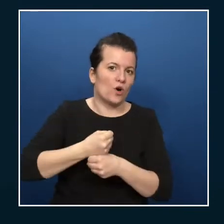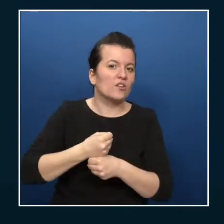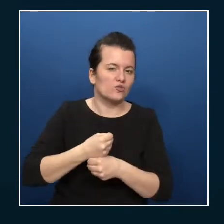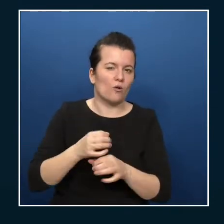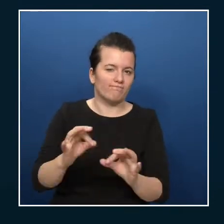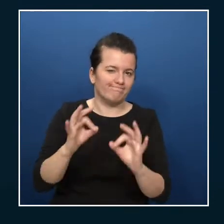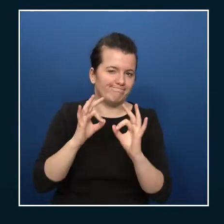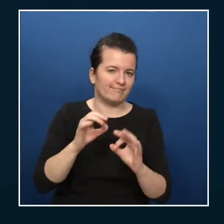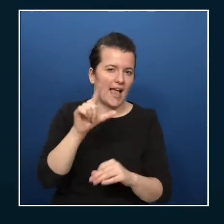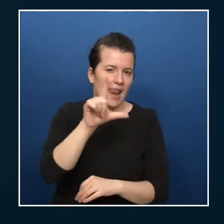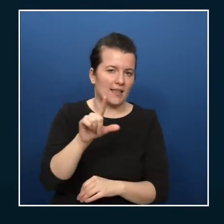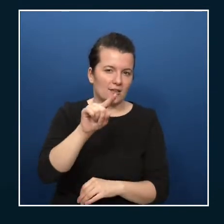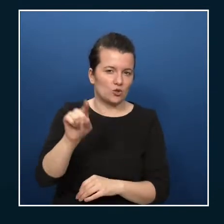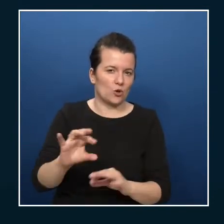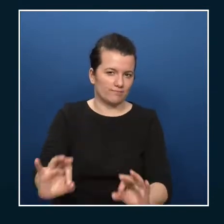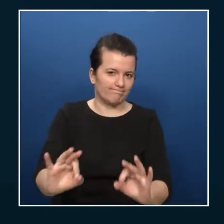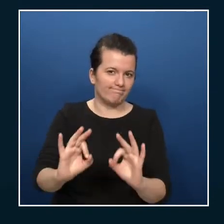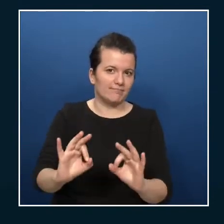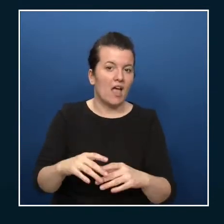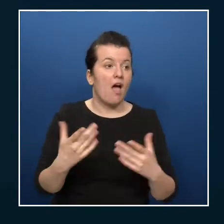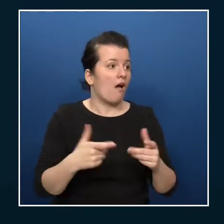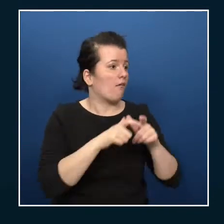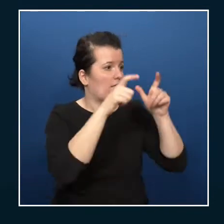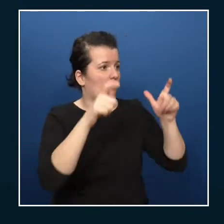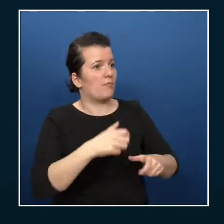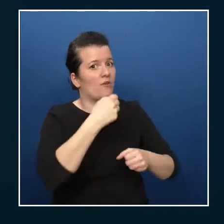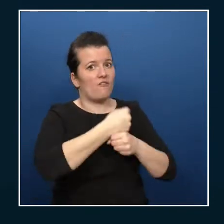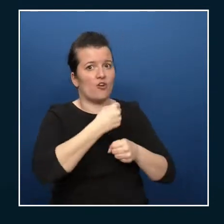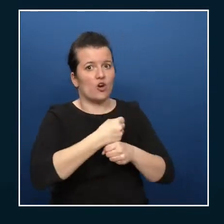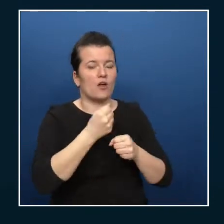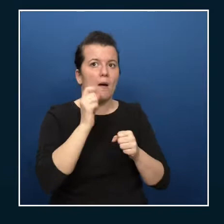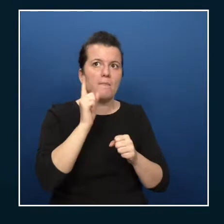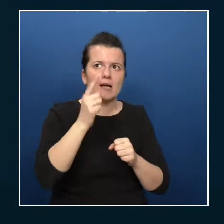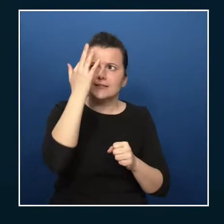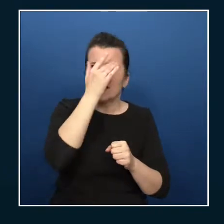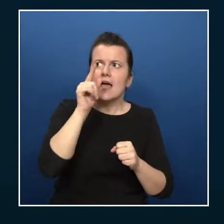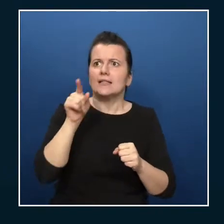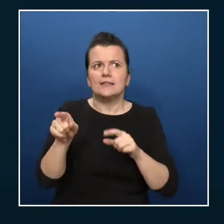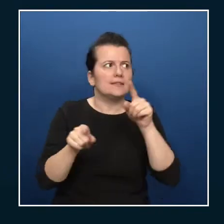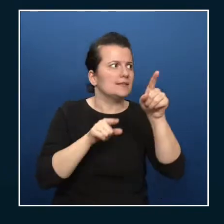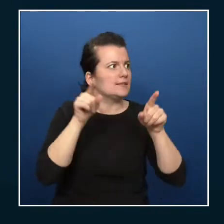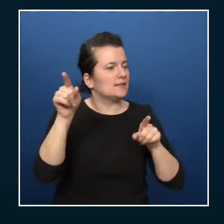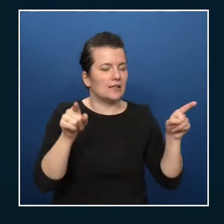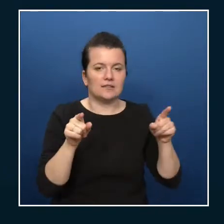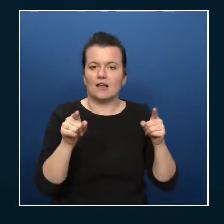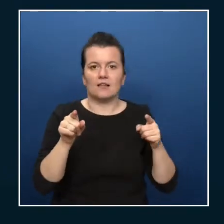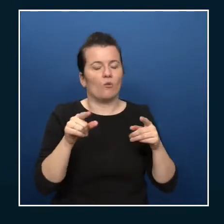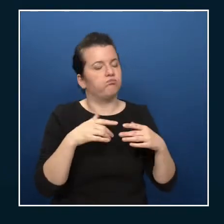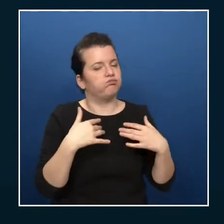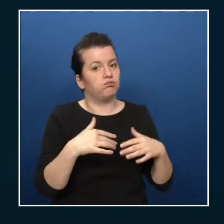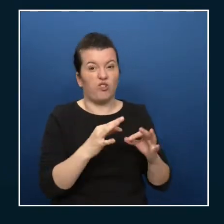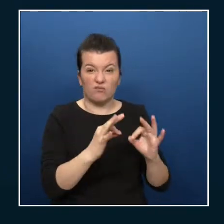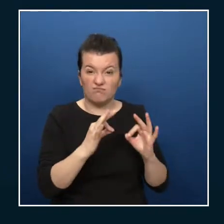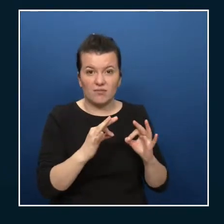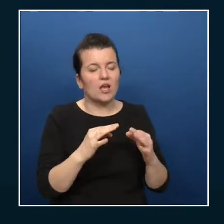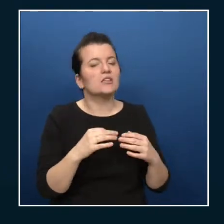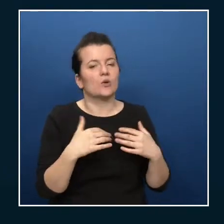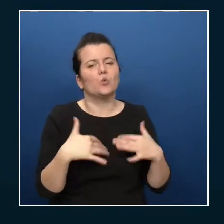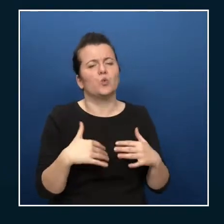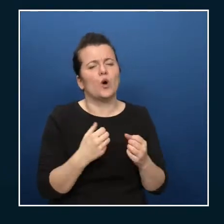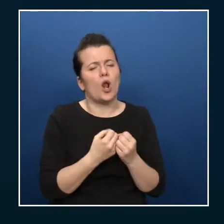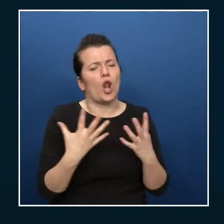say. Especially if you work in an enterprise and you got a lot of things to take into account. But eventually, if you do it the right way, you can